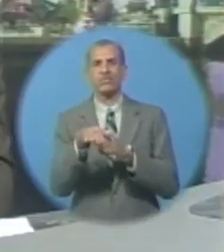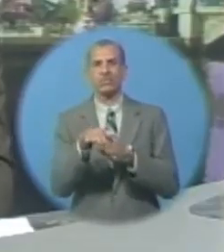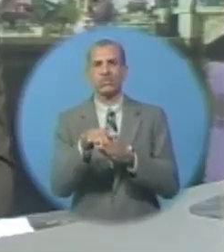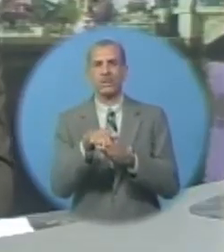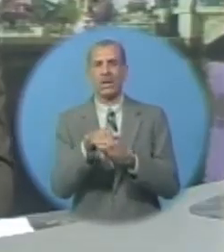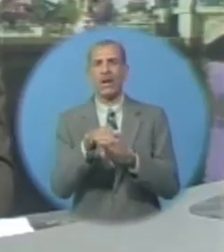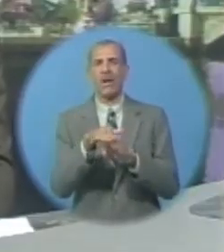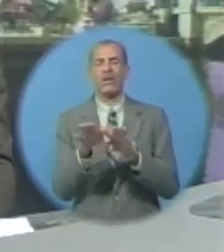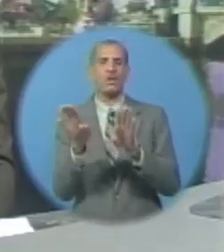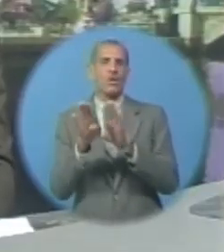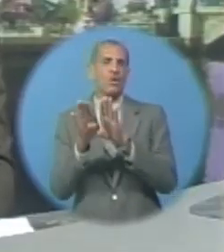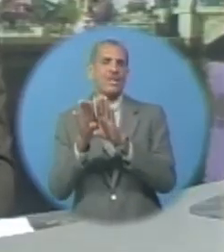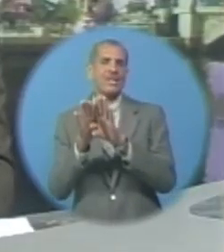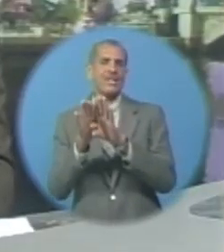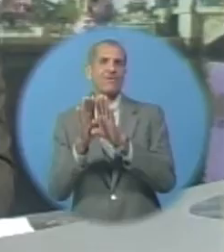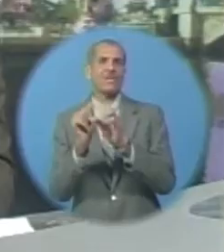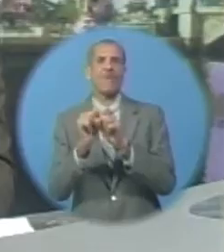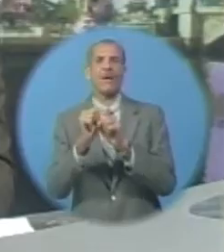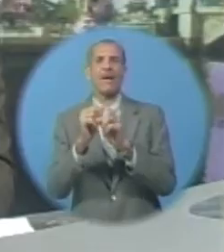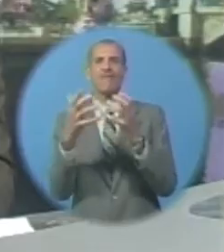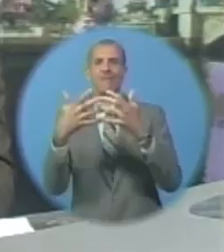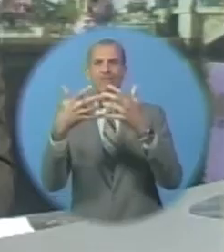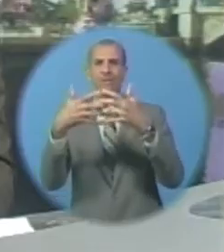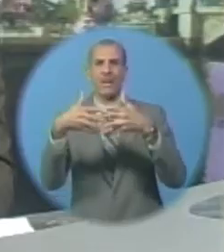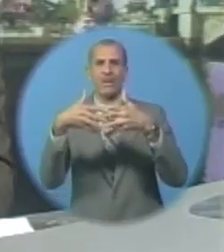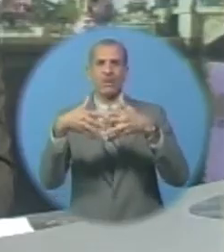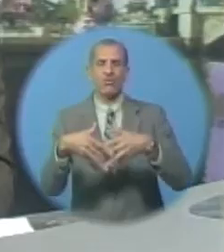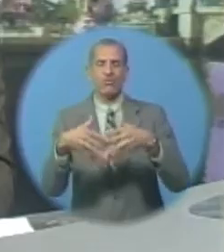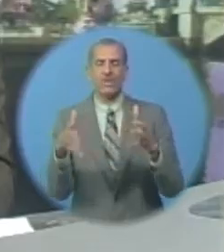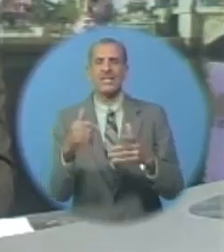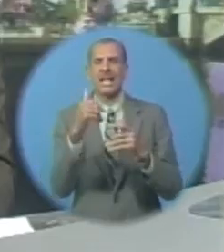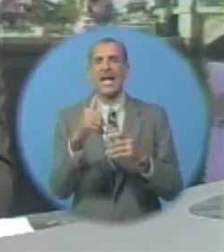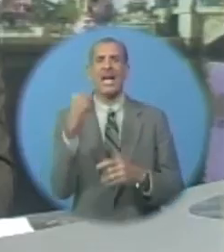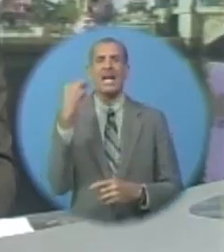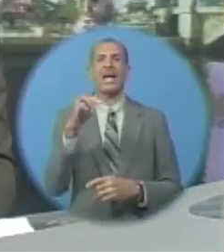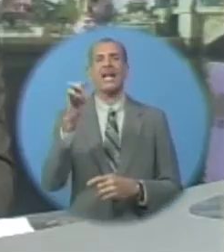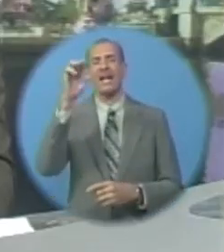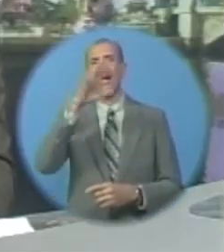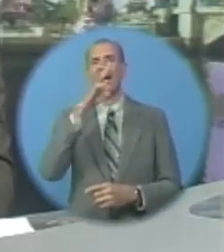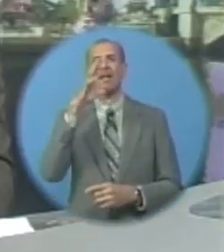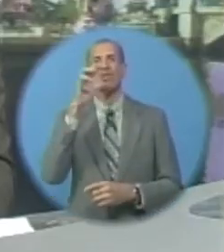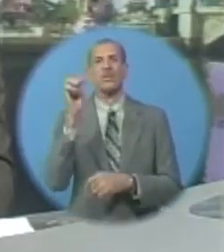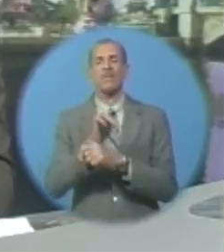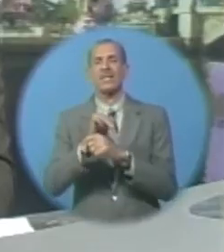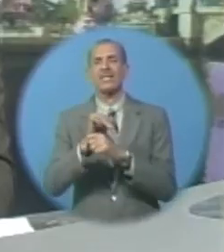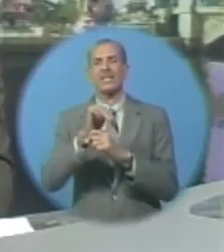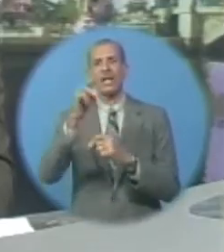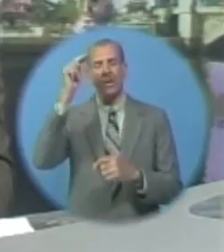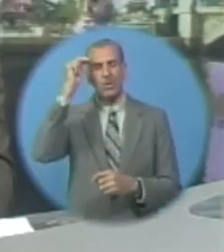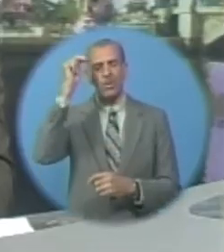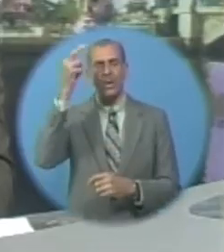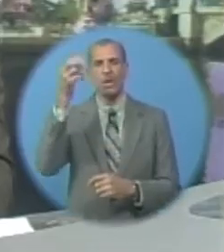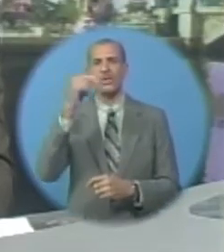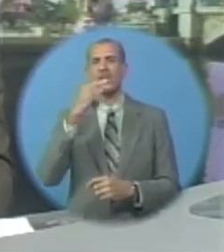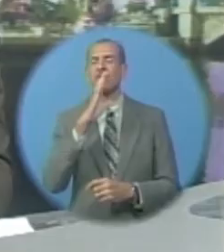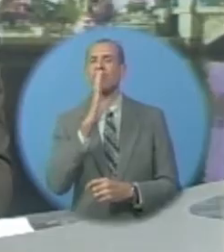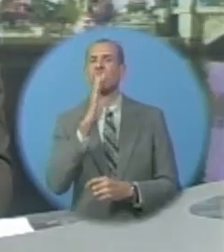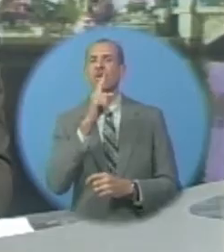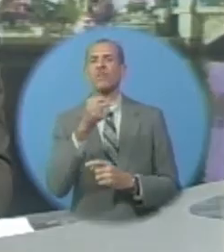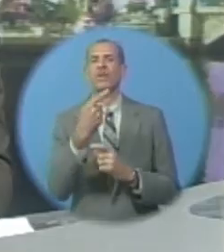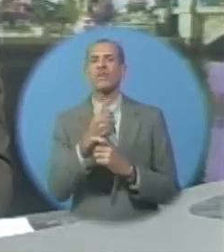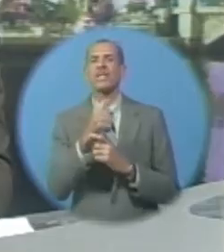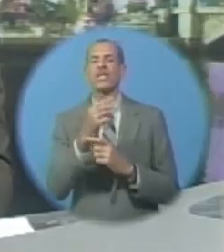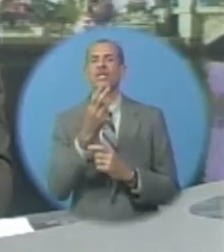of some factories. The announcement was made by Agriculture Minister Noel Holder as he presented a state paper on the future of the